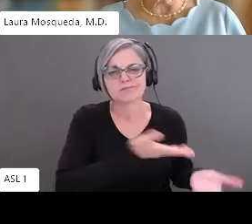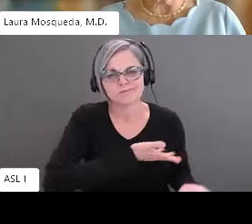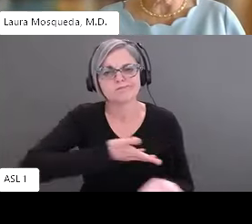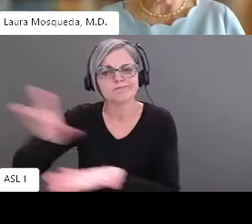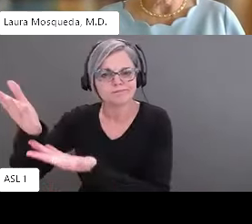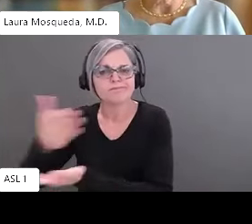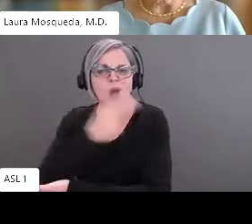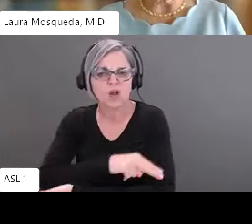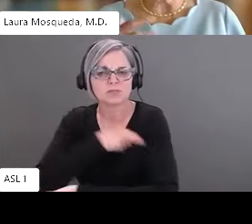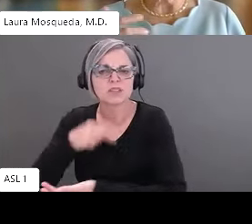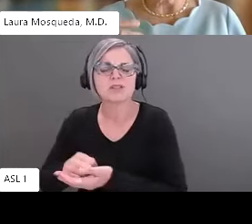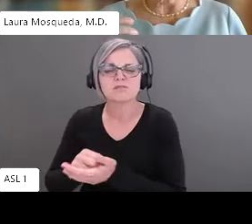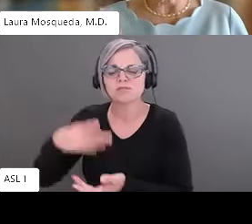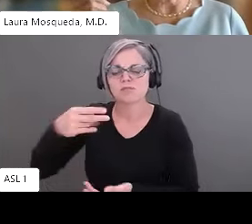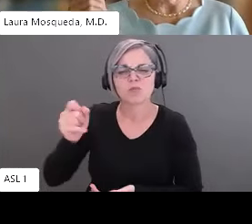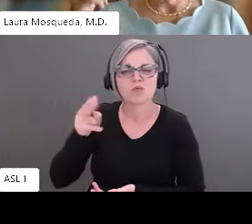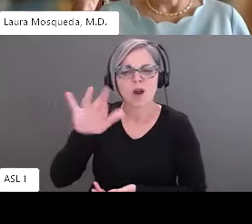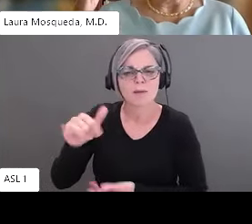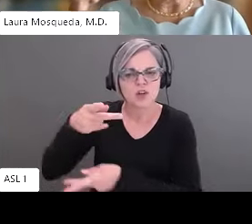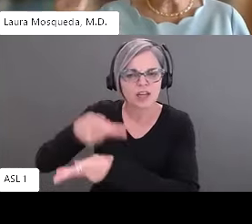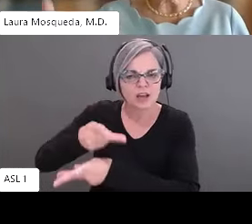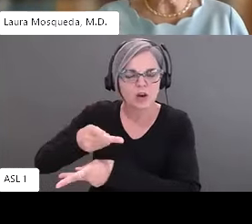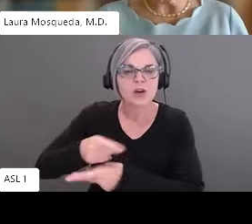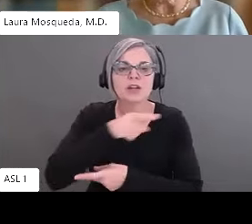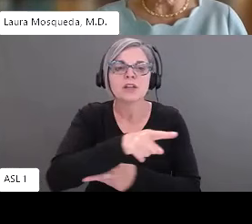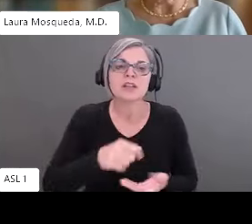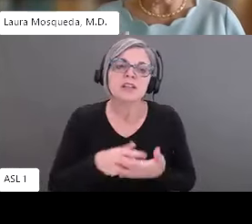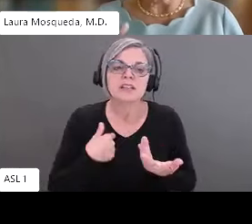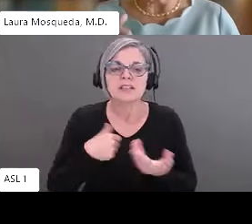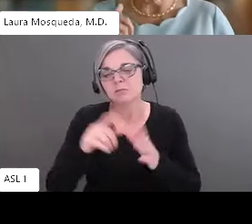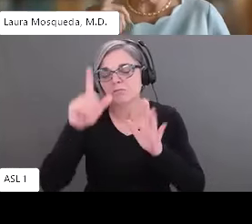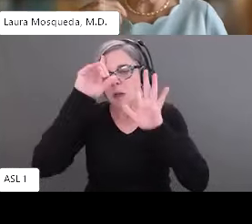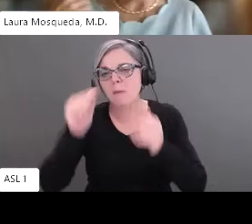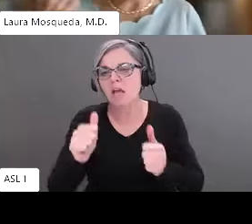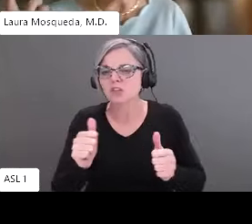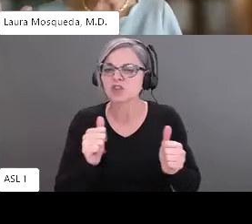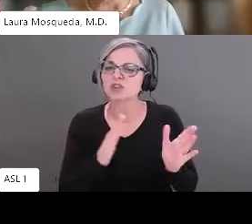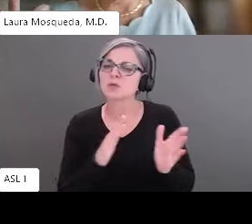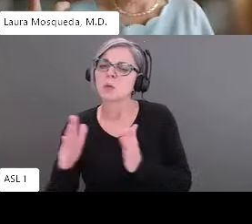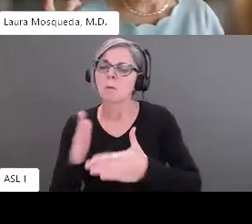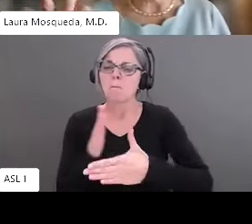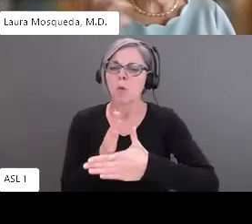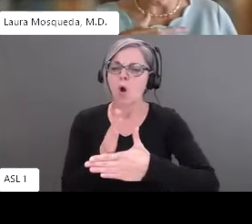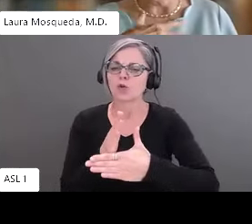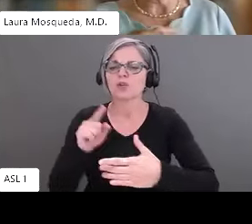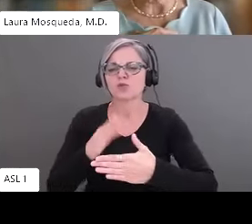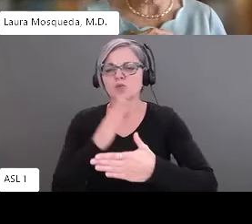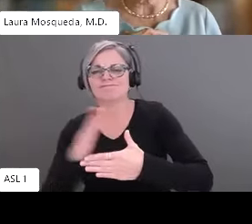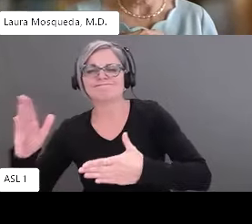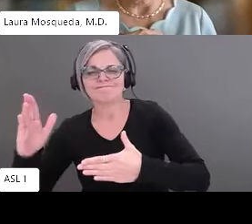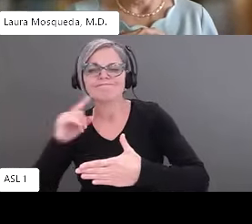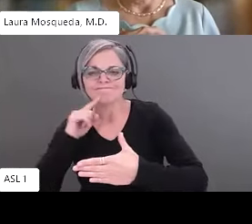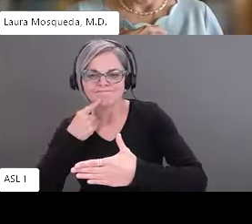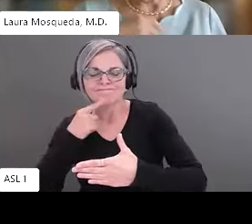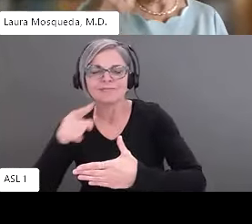moderately advanced and he needs help with taking a bath and with going to the bathroom, and he needs help with